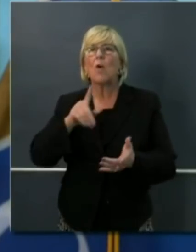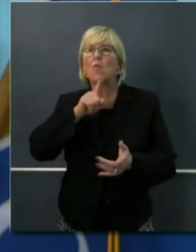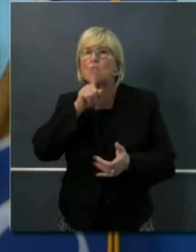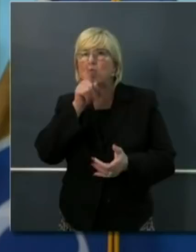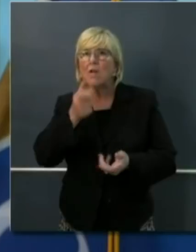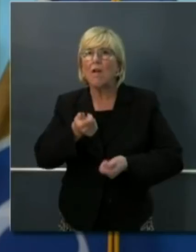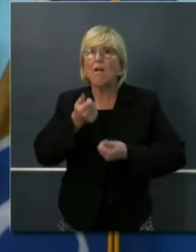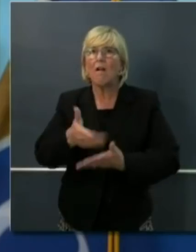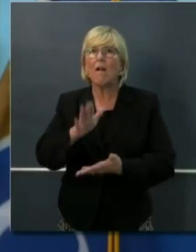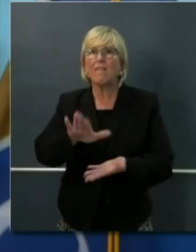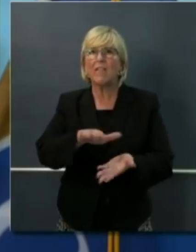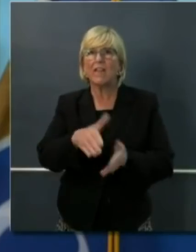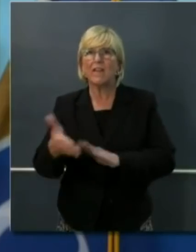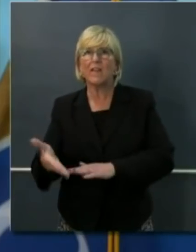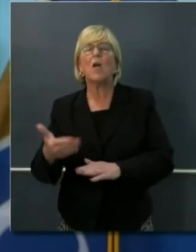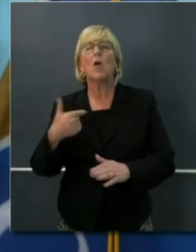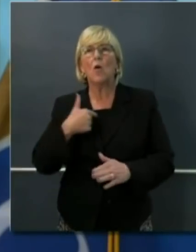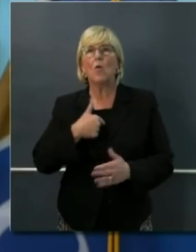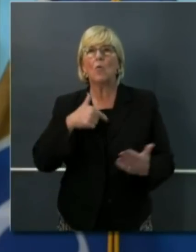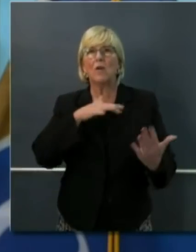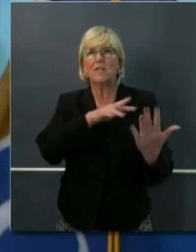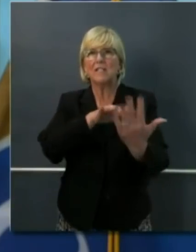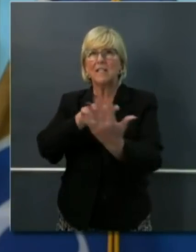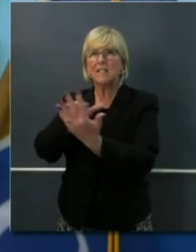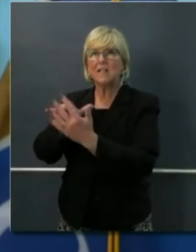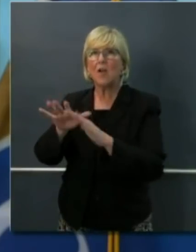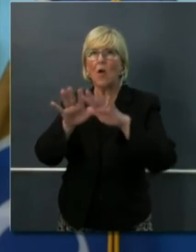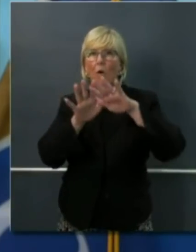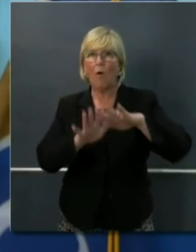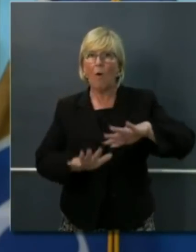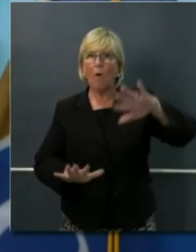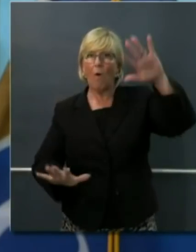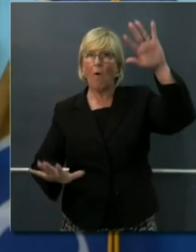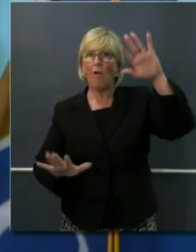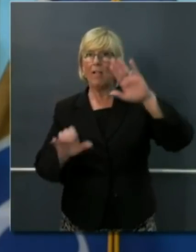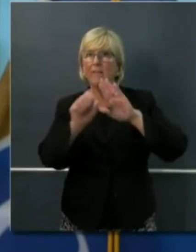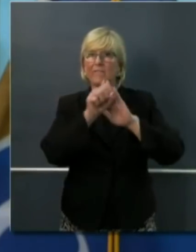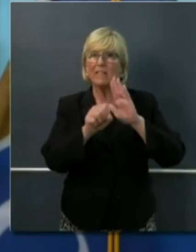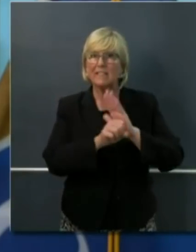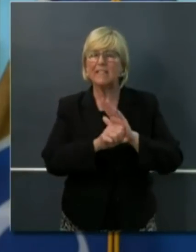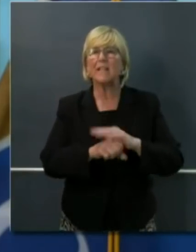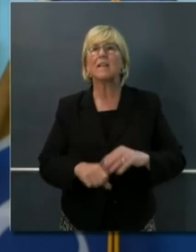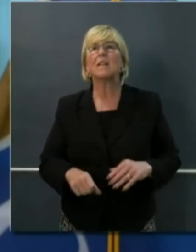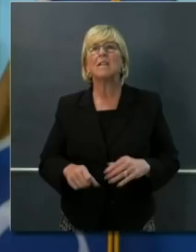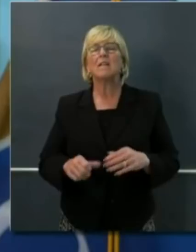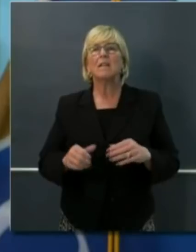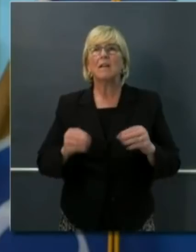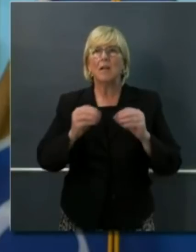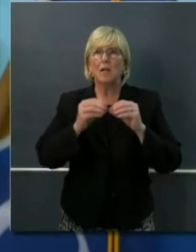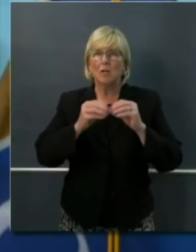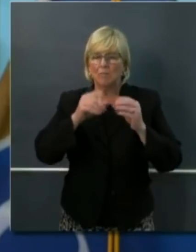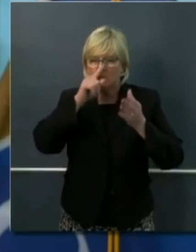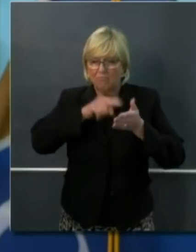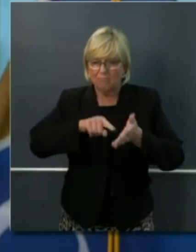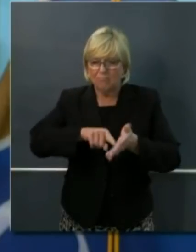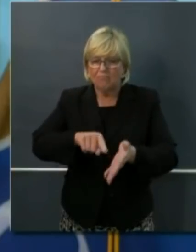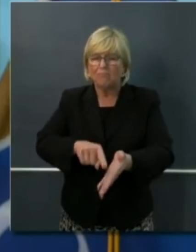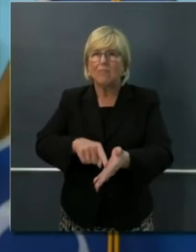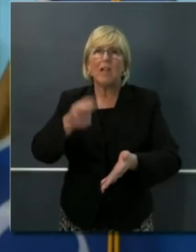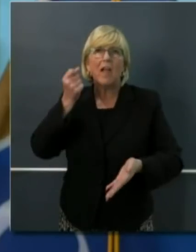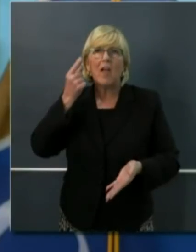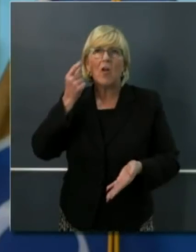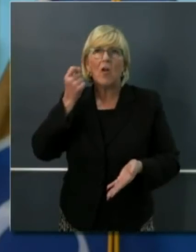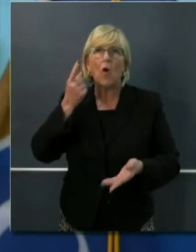same across the state and other counties as well to ultimately help guide a deeper understanding